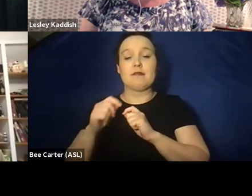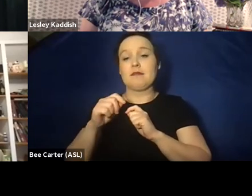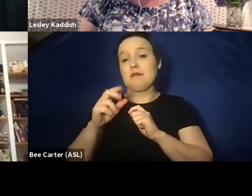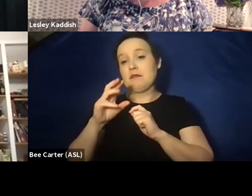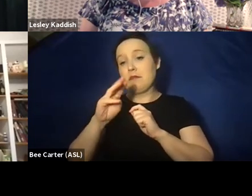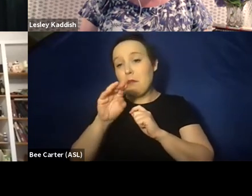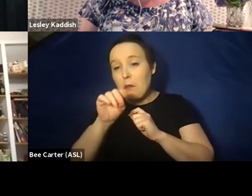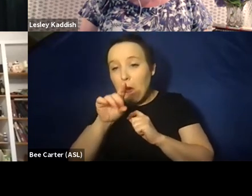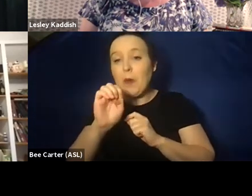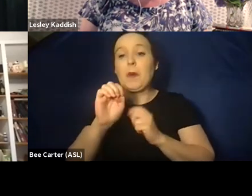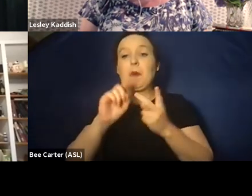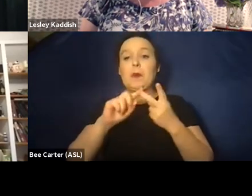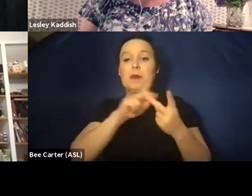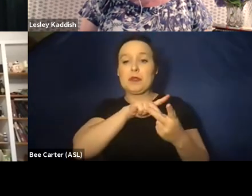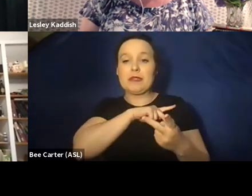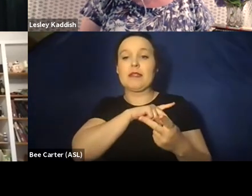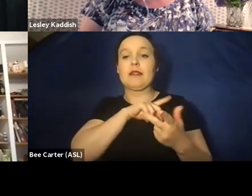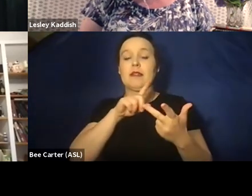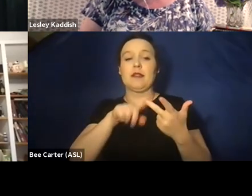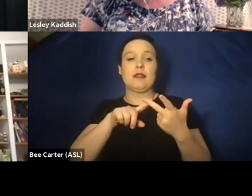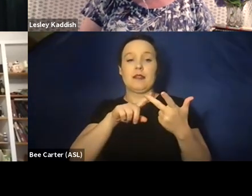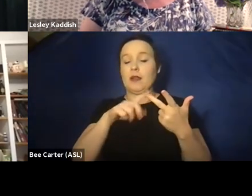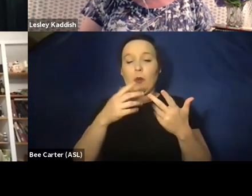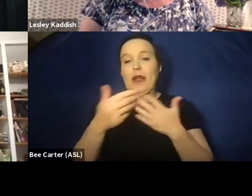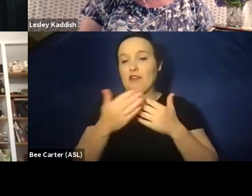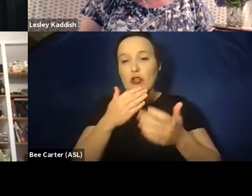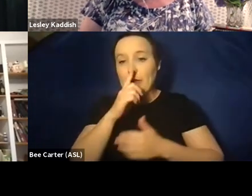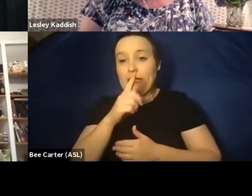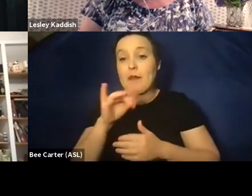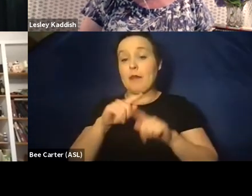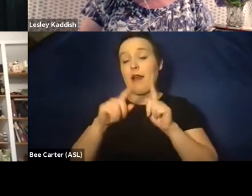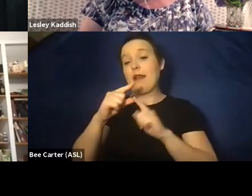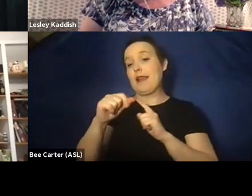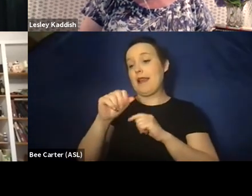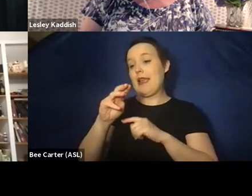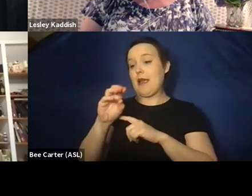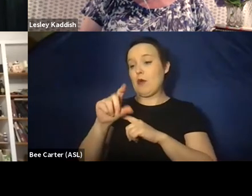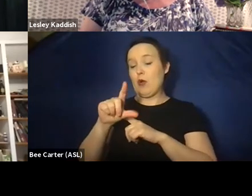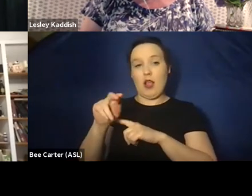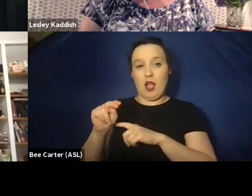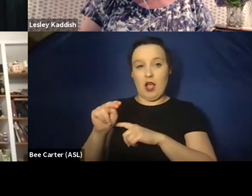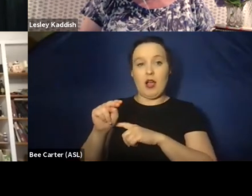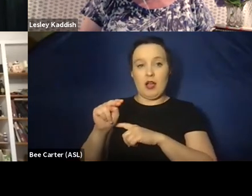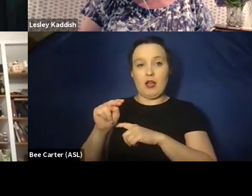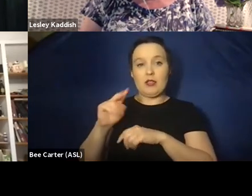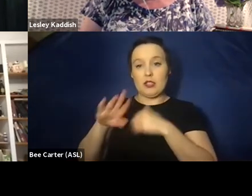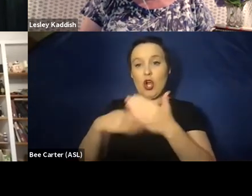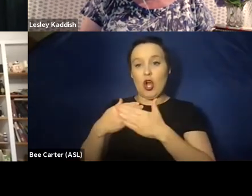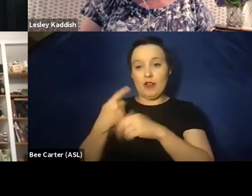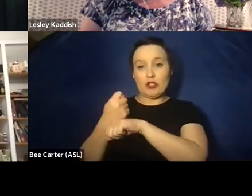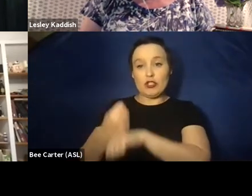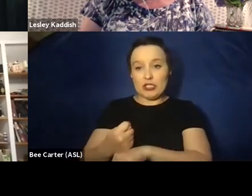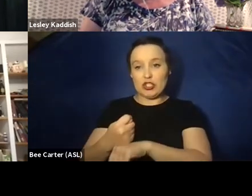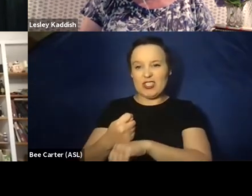temperament, character, etc. But gamelan in any of those traditions, which are not that dissimilar to certain traditions in